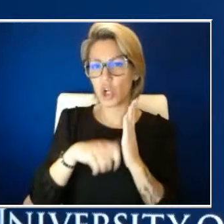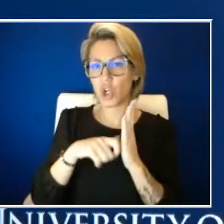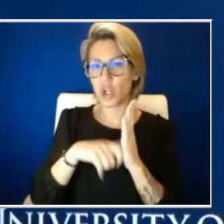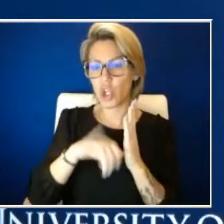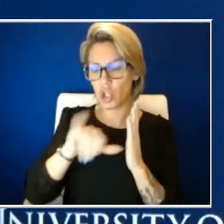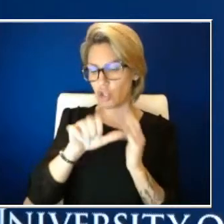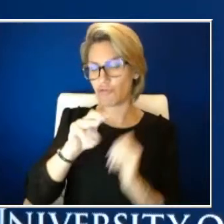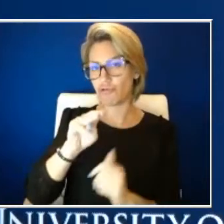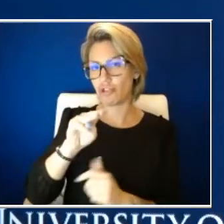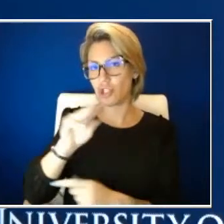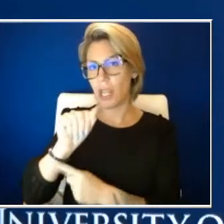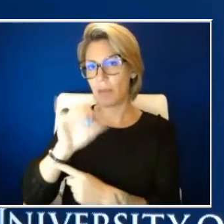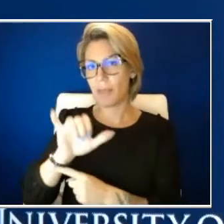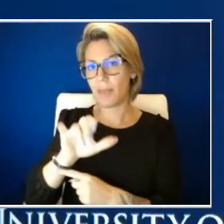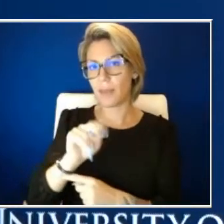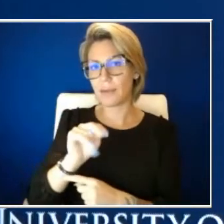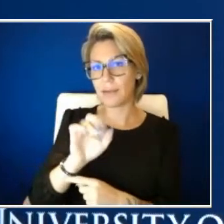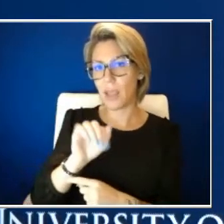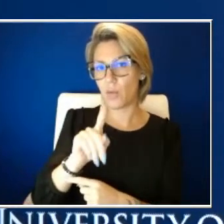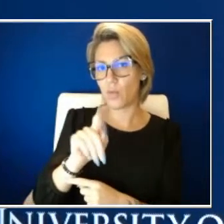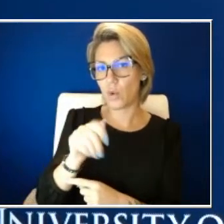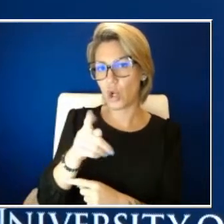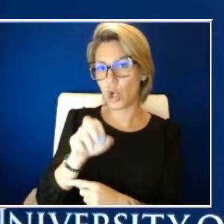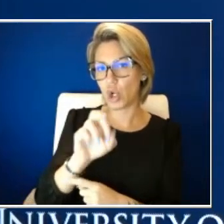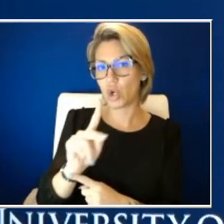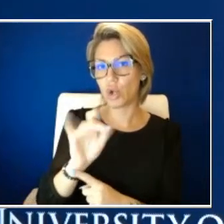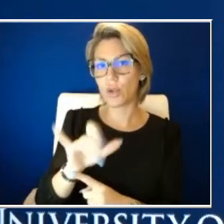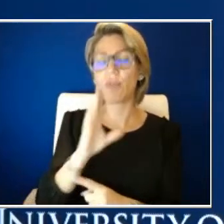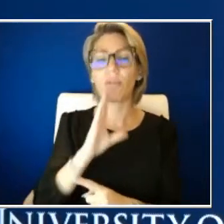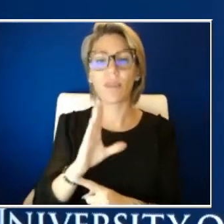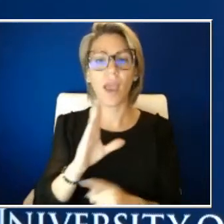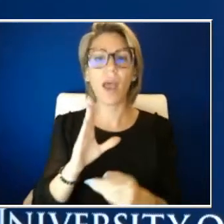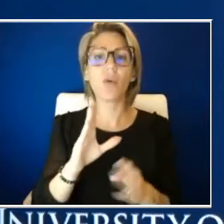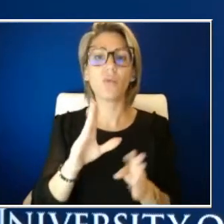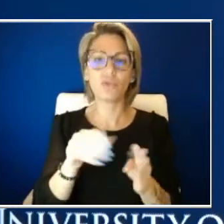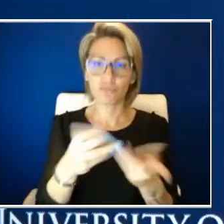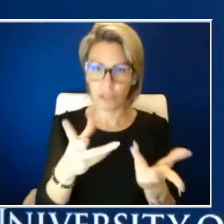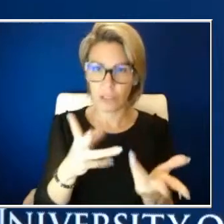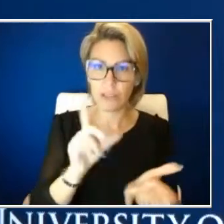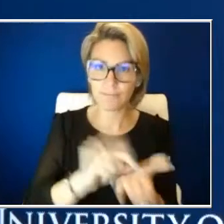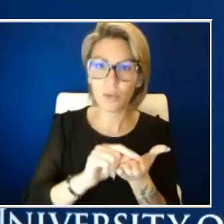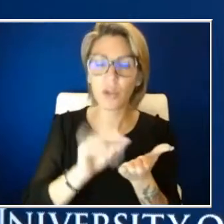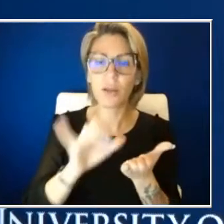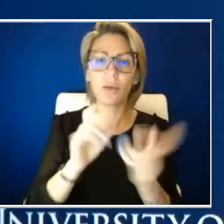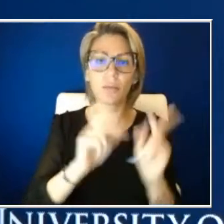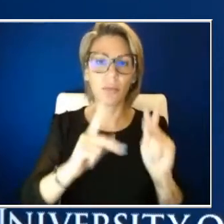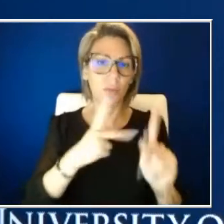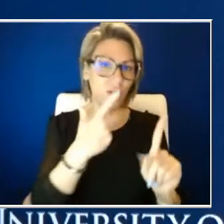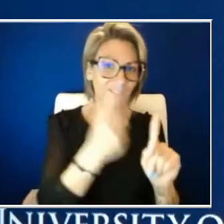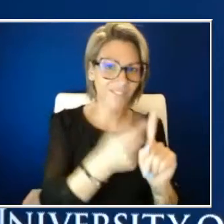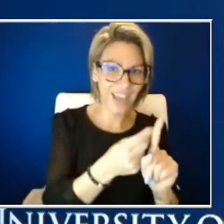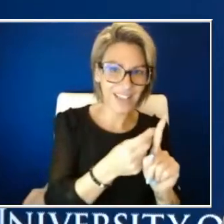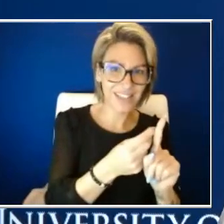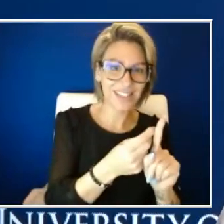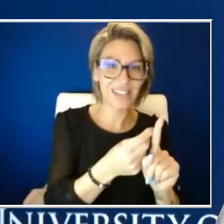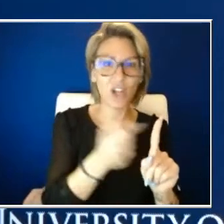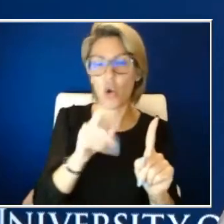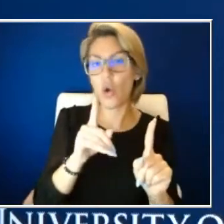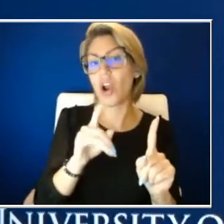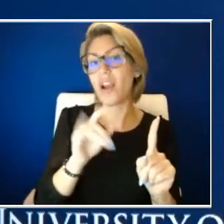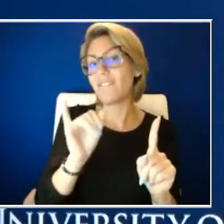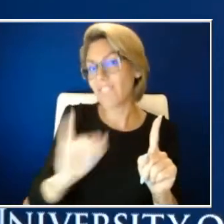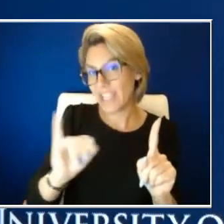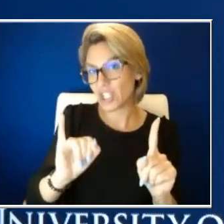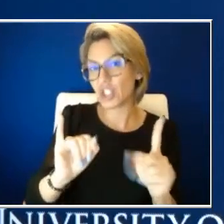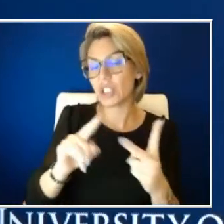Network, that recently came out that looked at people who got vaccination or infection or other